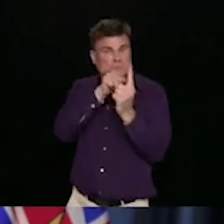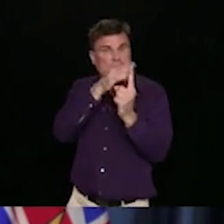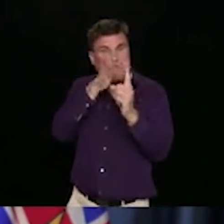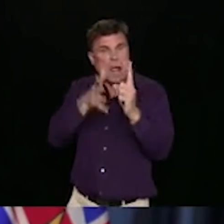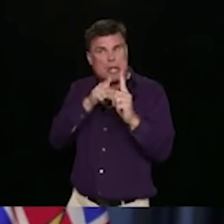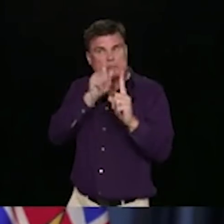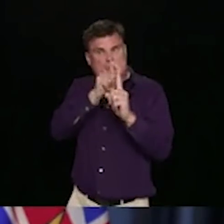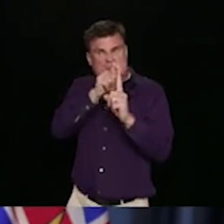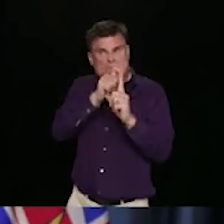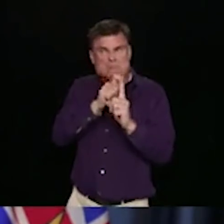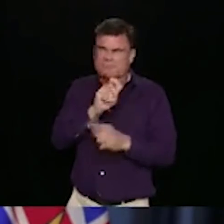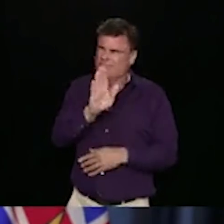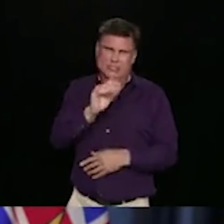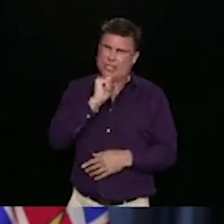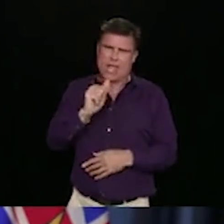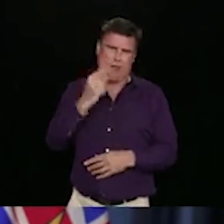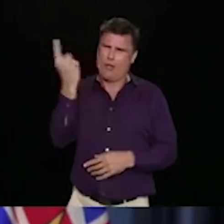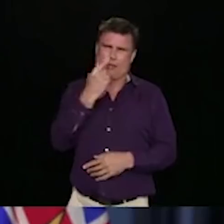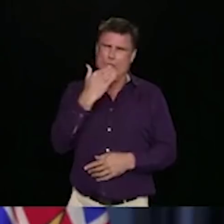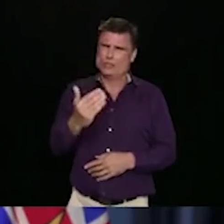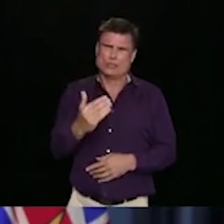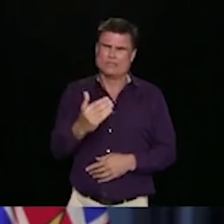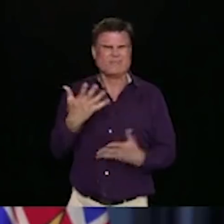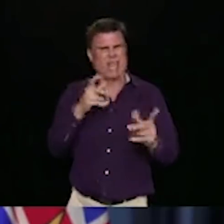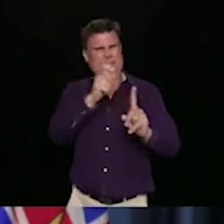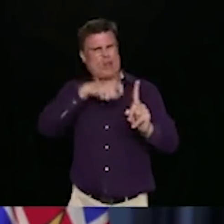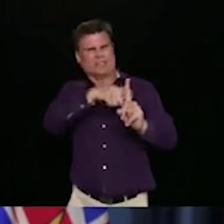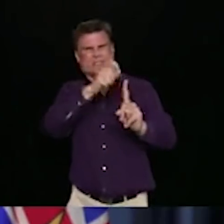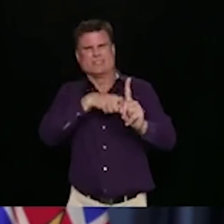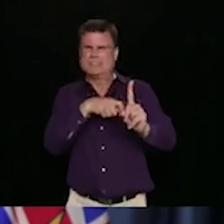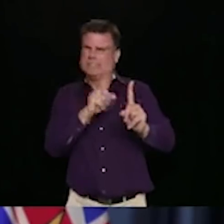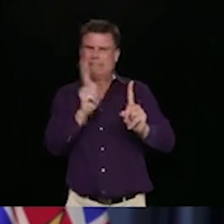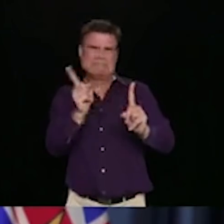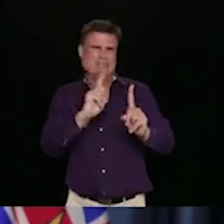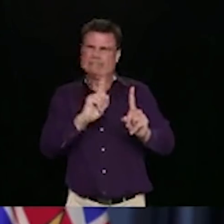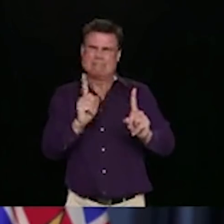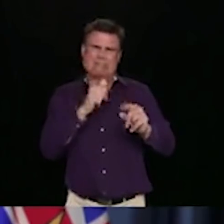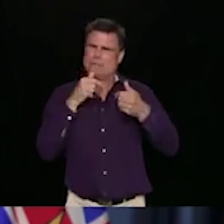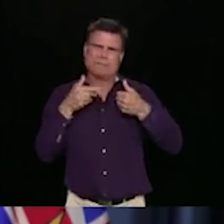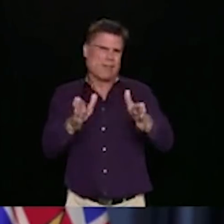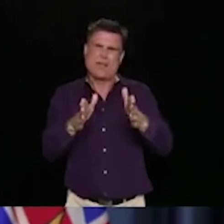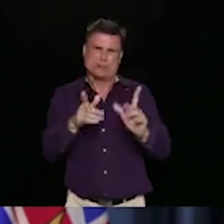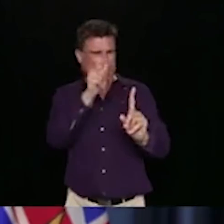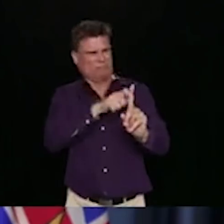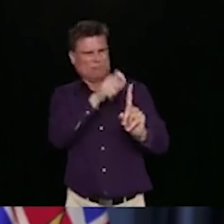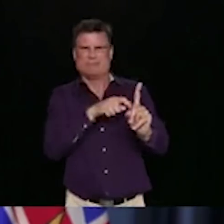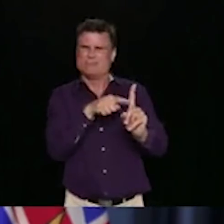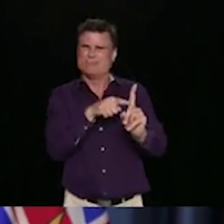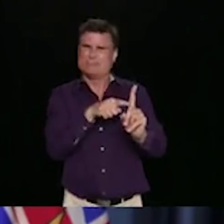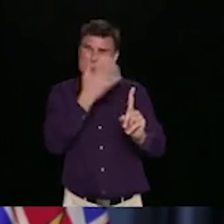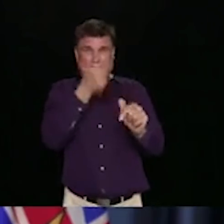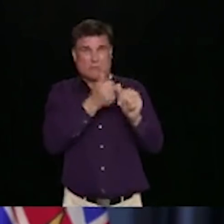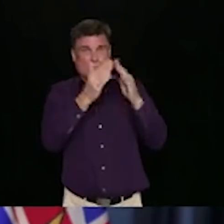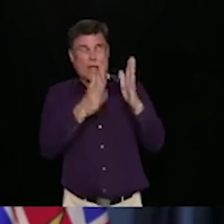are upheld, and they are working very hard to do that. Our public servants worked hard to ensure that the quarantine of Canadians